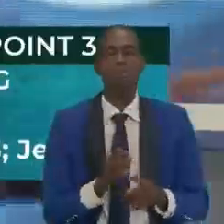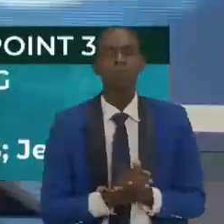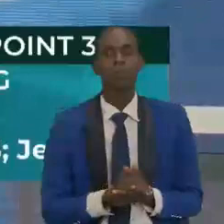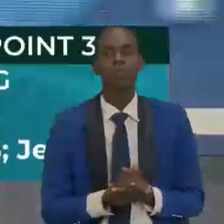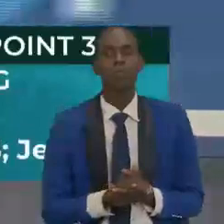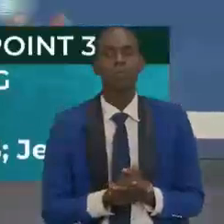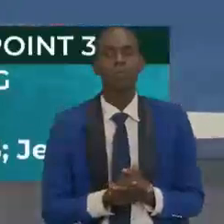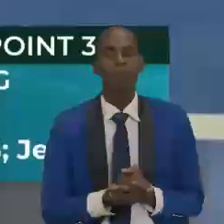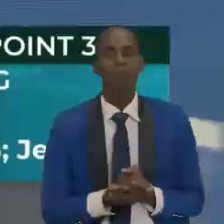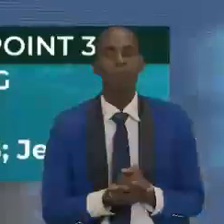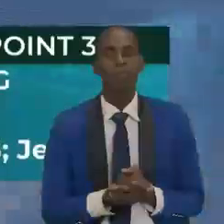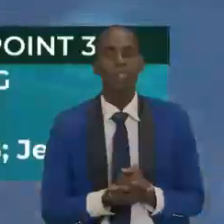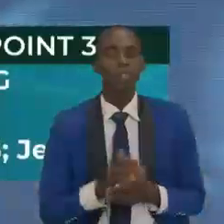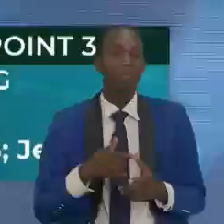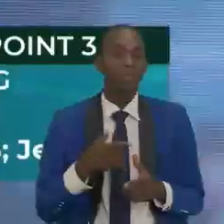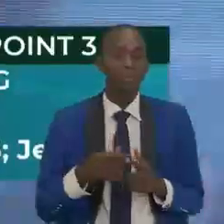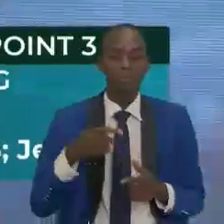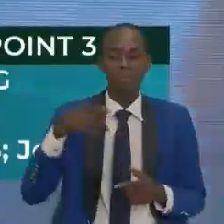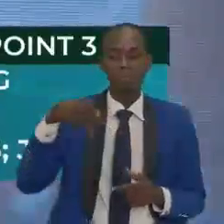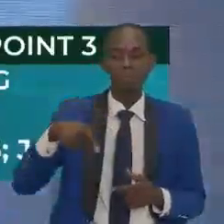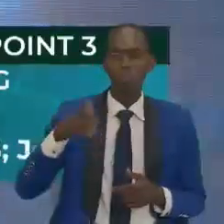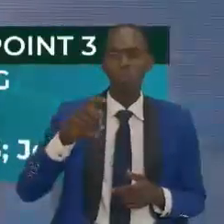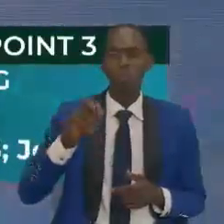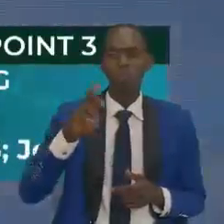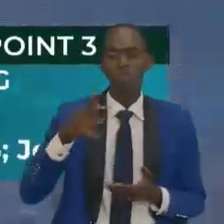Then Peter said unto them,